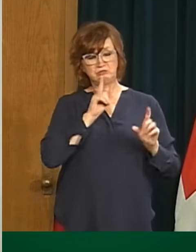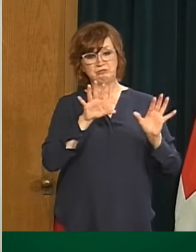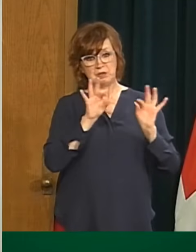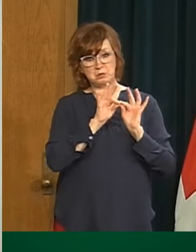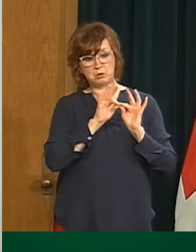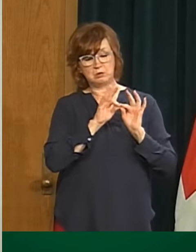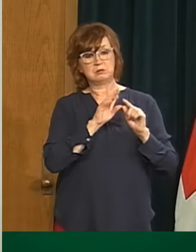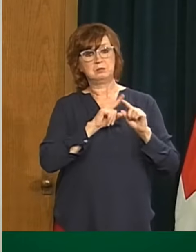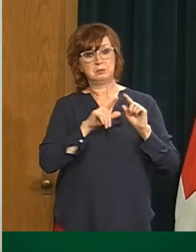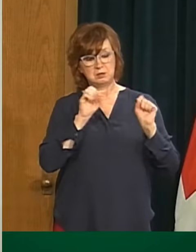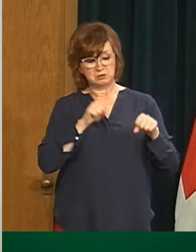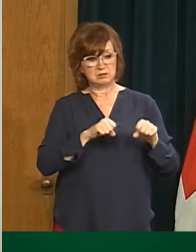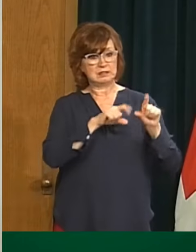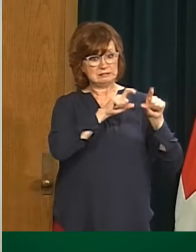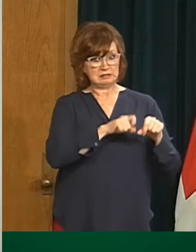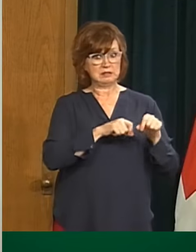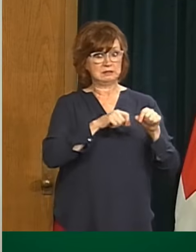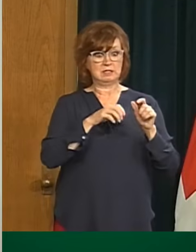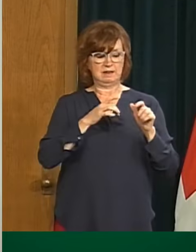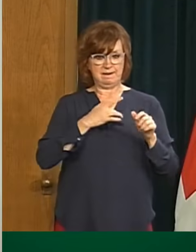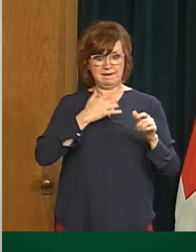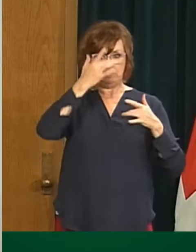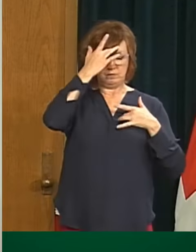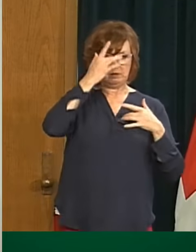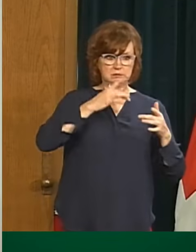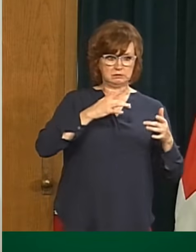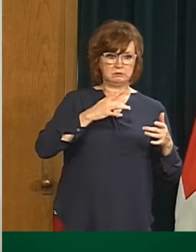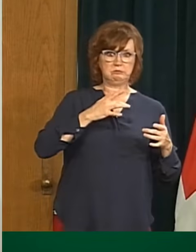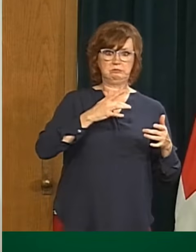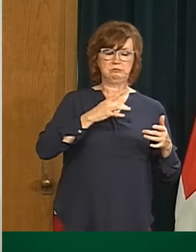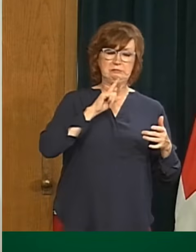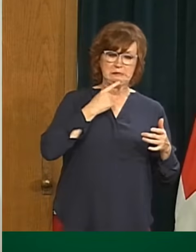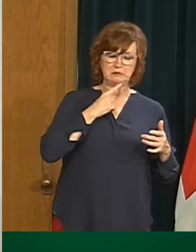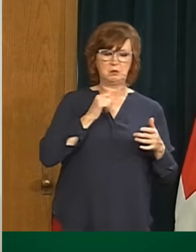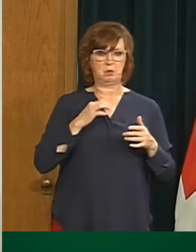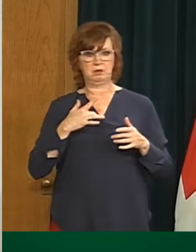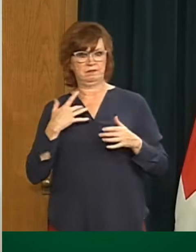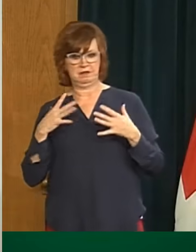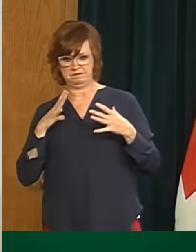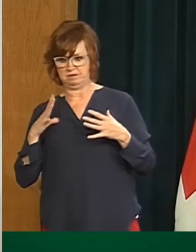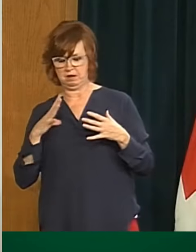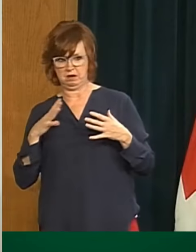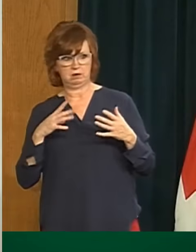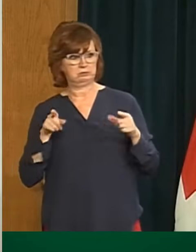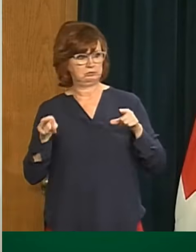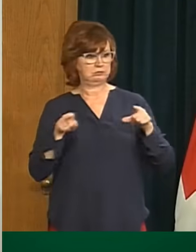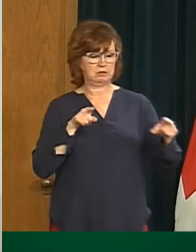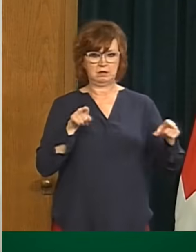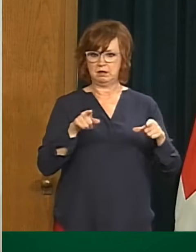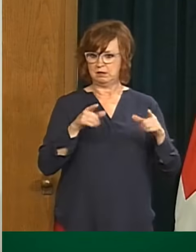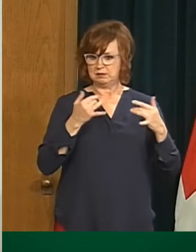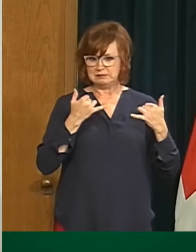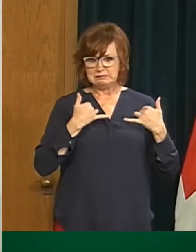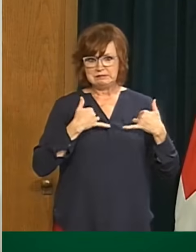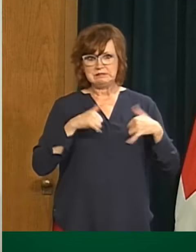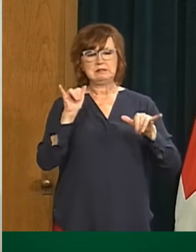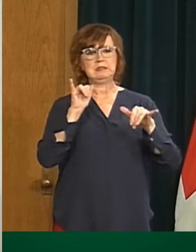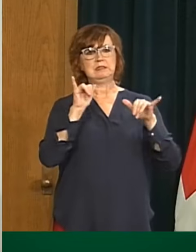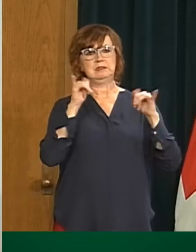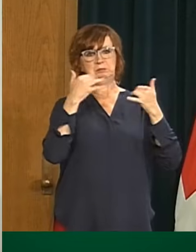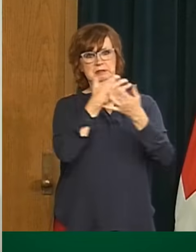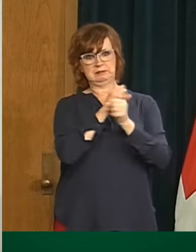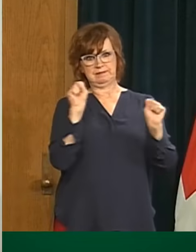in long-term care facilities. If there's a single case, all staff and residents can get tested. But we also have to understand that when you